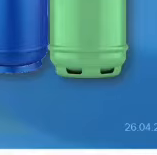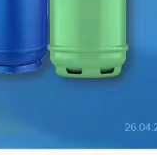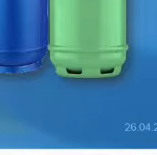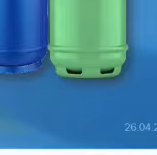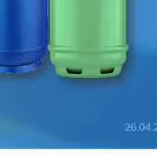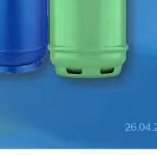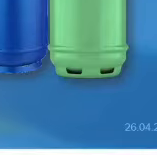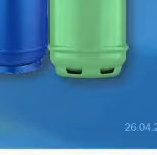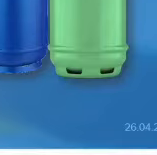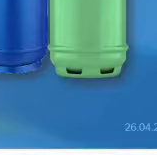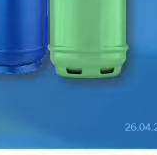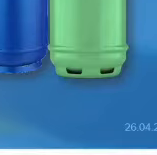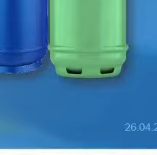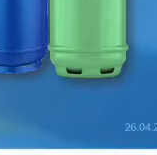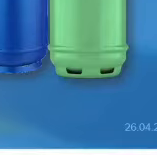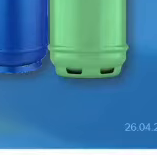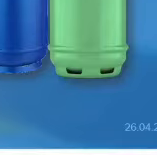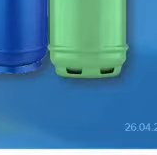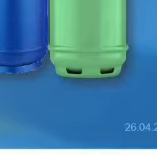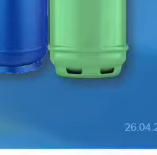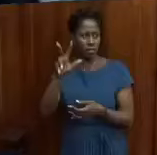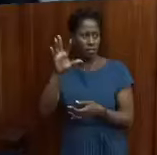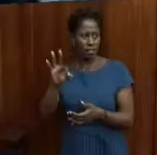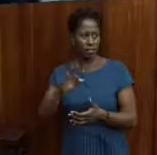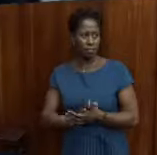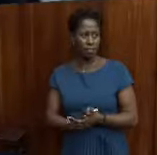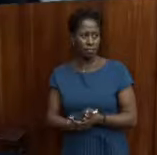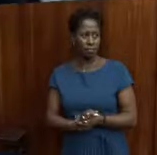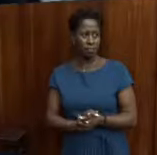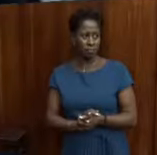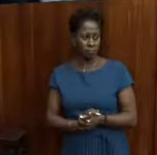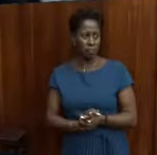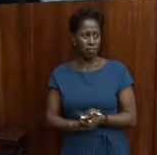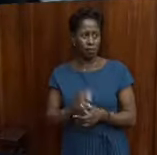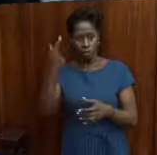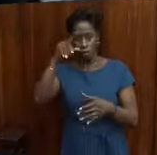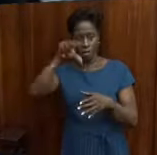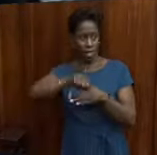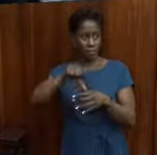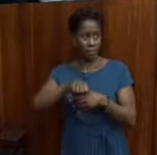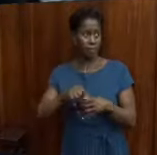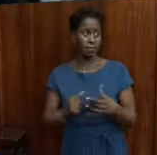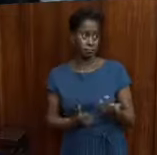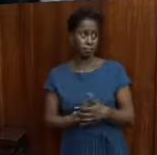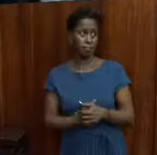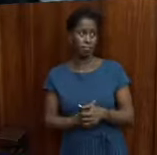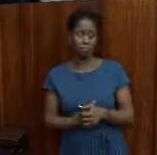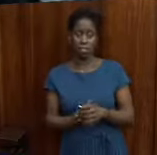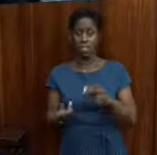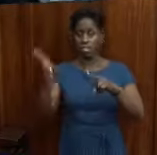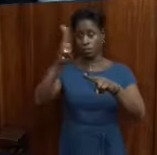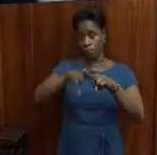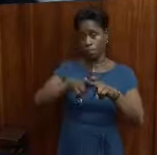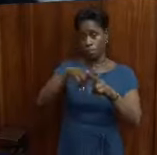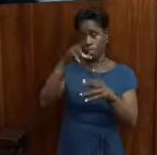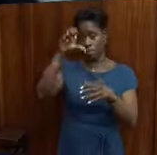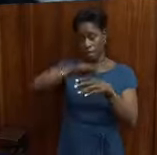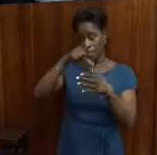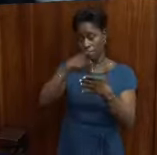million. Mr. Speaker, this is the real and true story behind the current increase in fuel